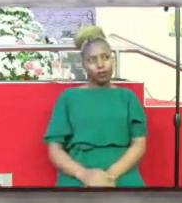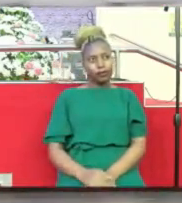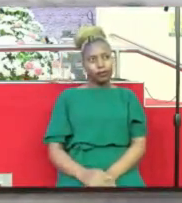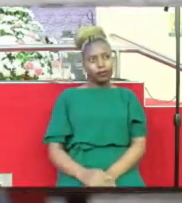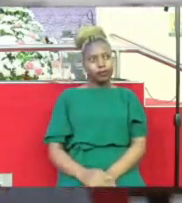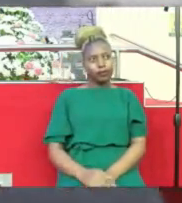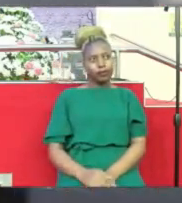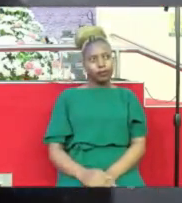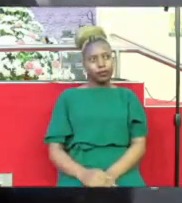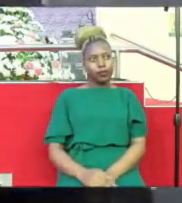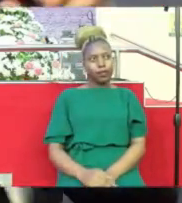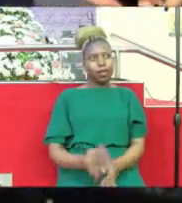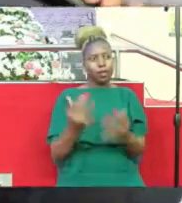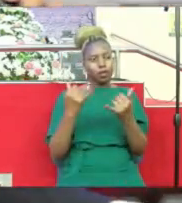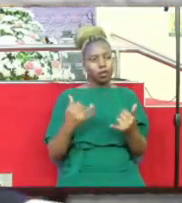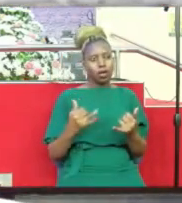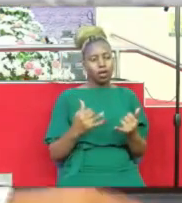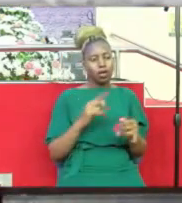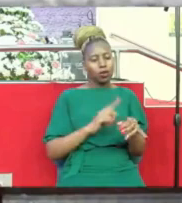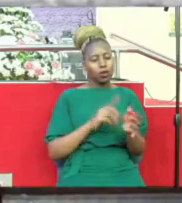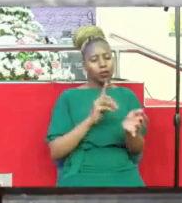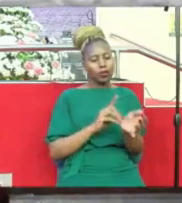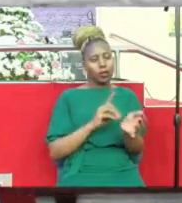And so when the doctor would say Down